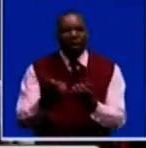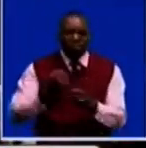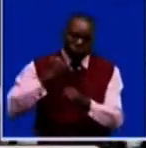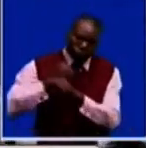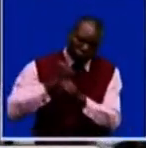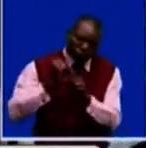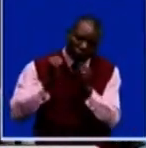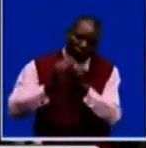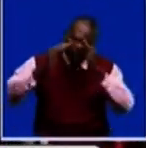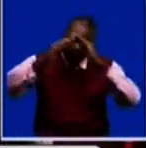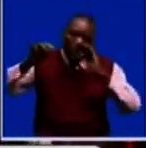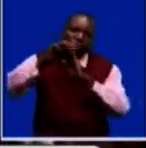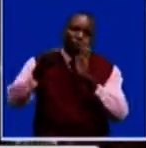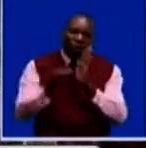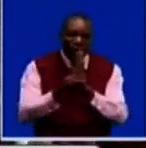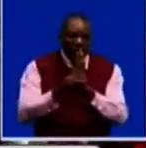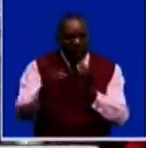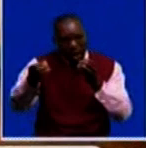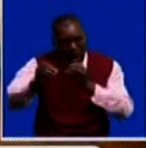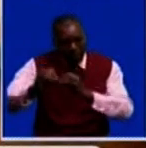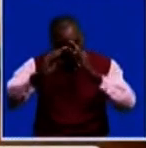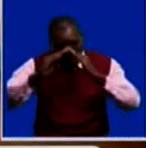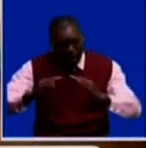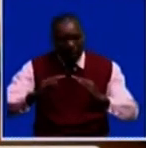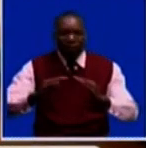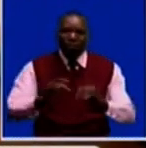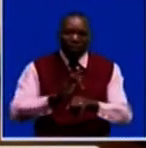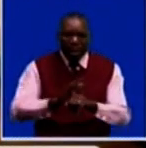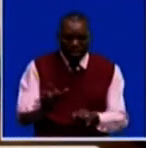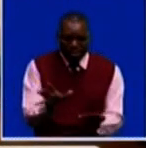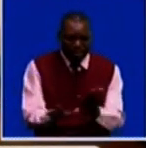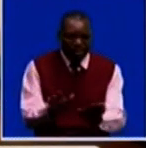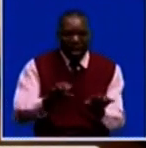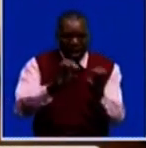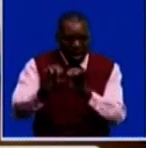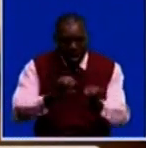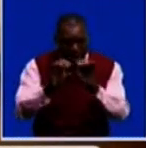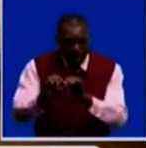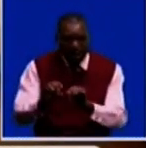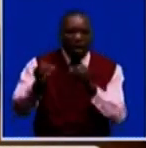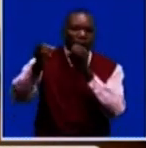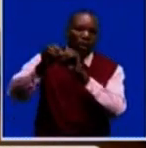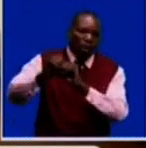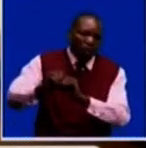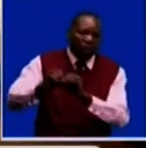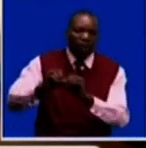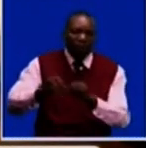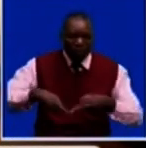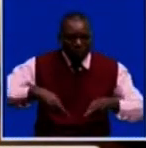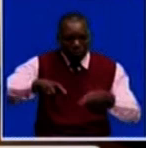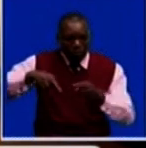working with the House of Moses Orphanage and the Bare Feet to support the activities they do for the orphans and street